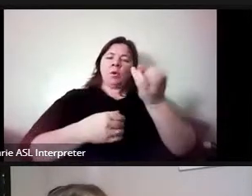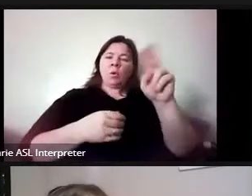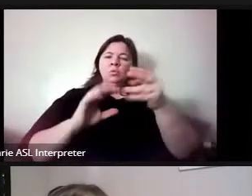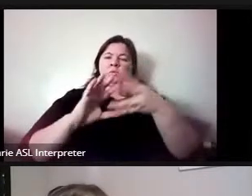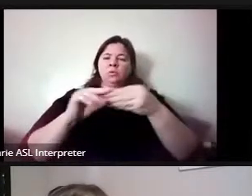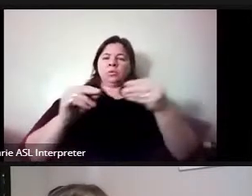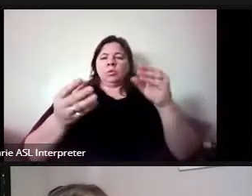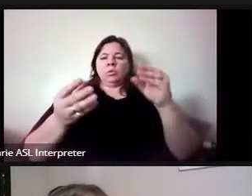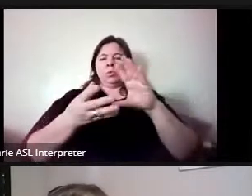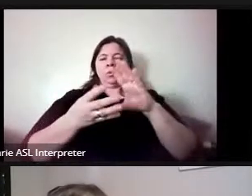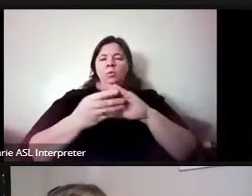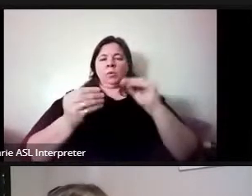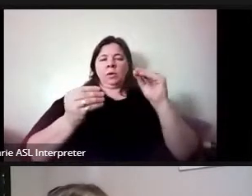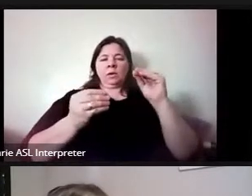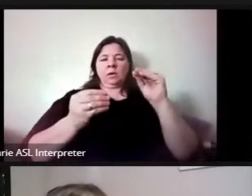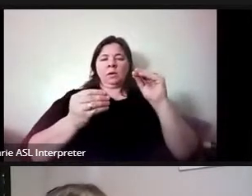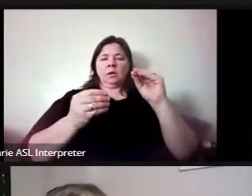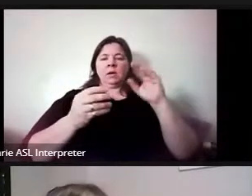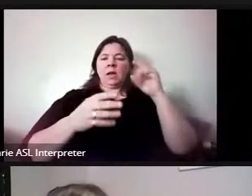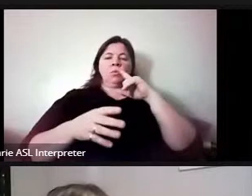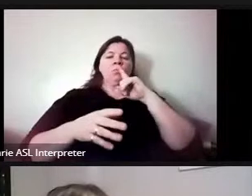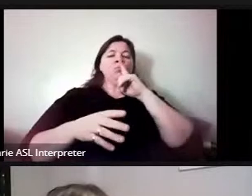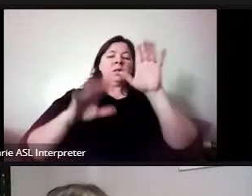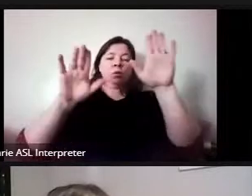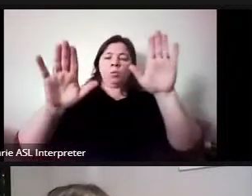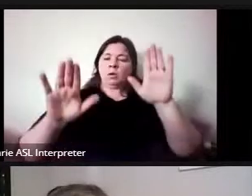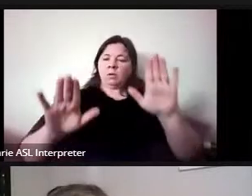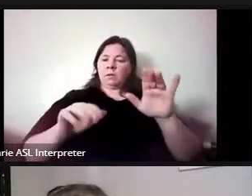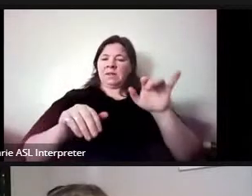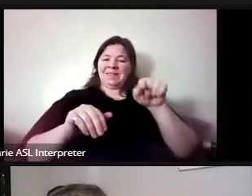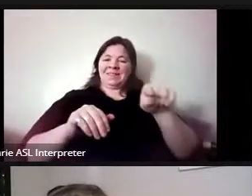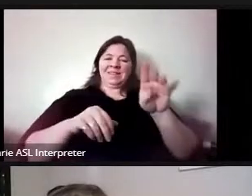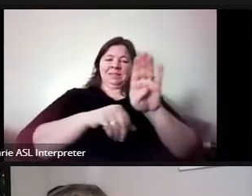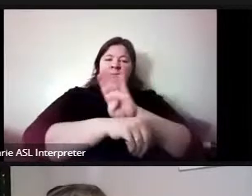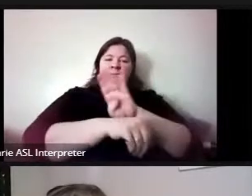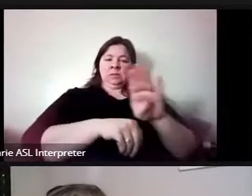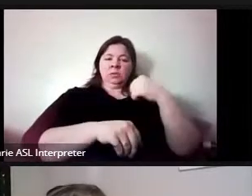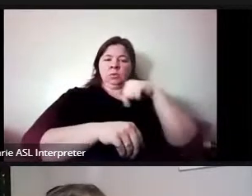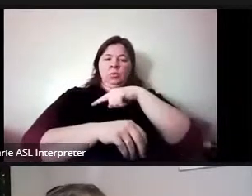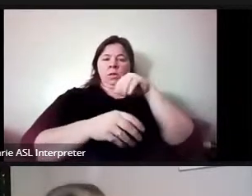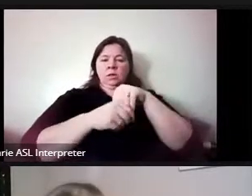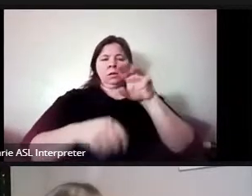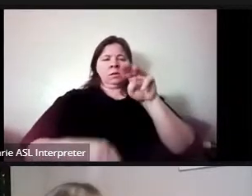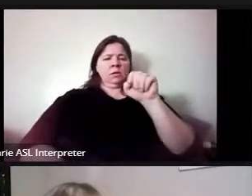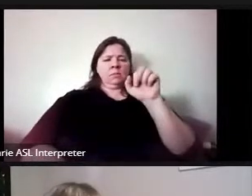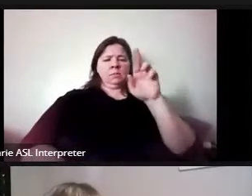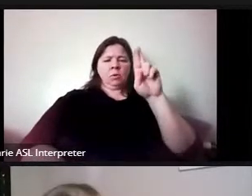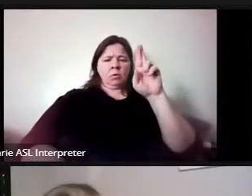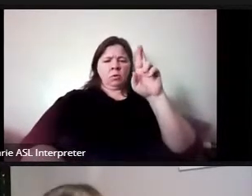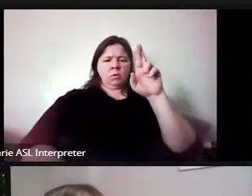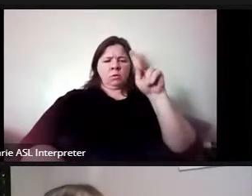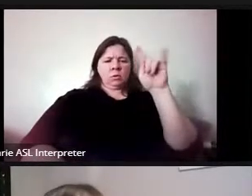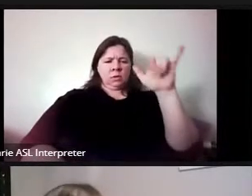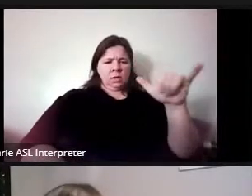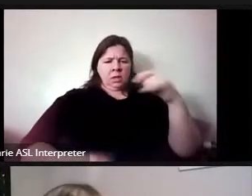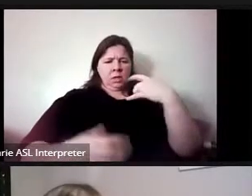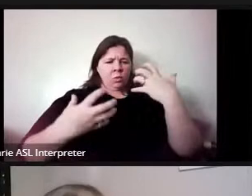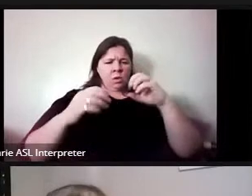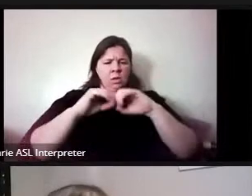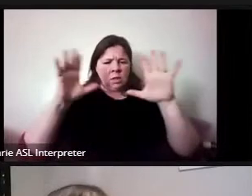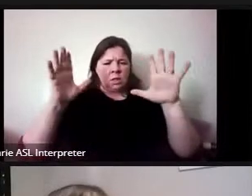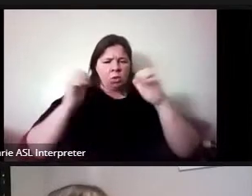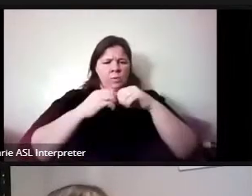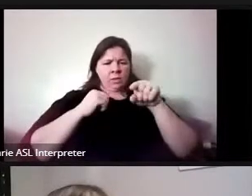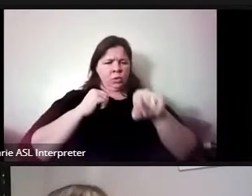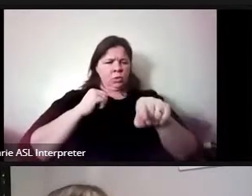story. And it's just fantastic with this business that we're in. Marty, what I wanted to clarify with you, I might